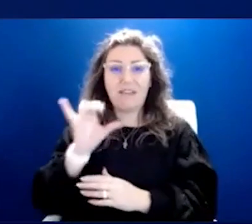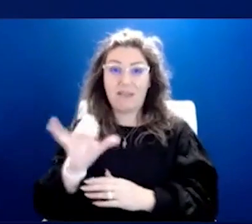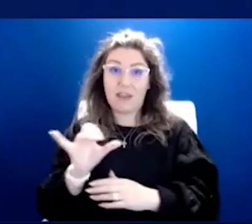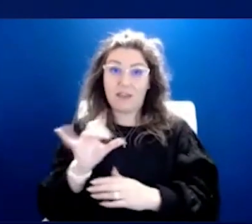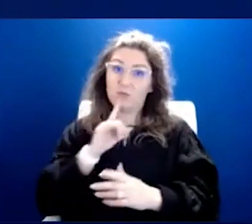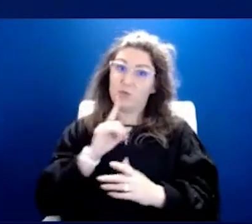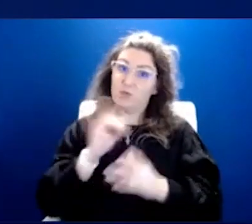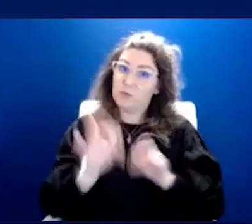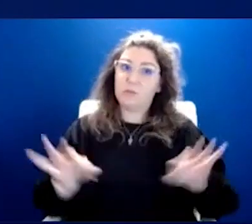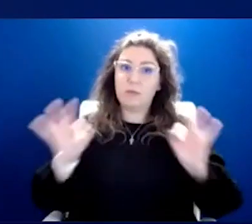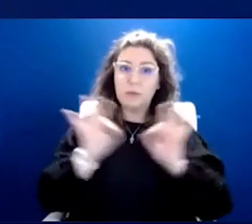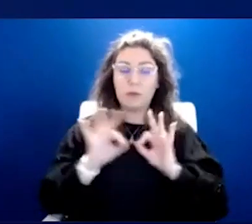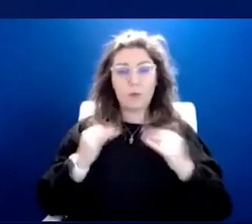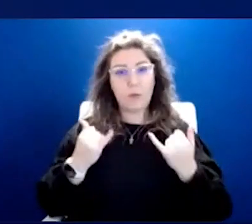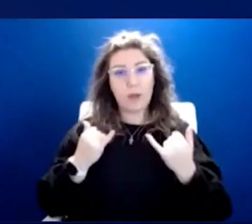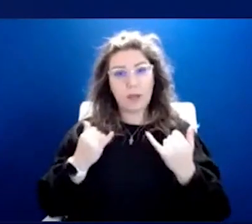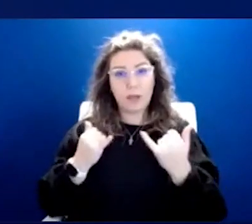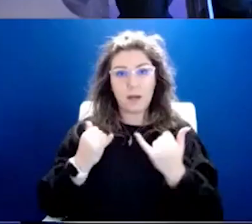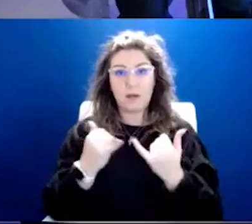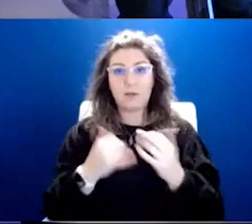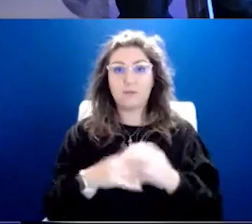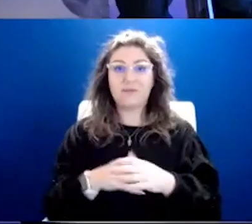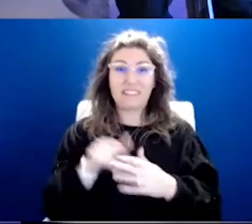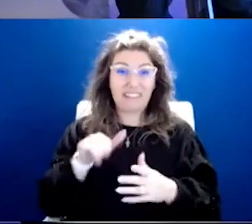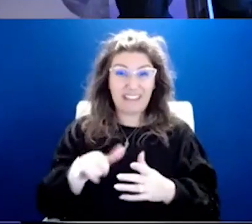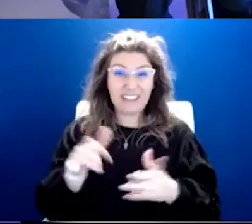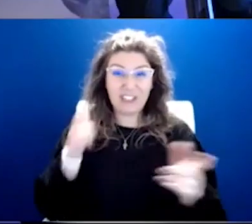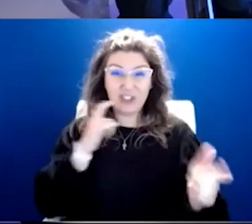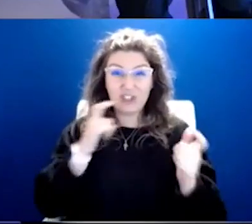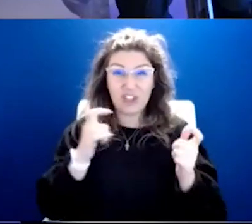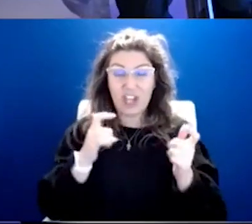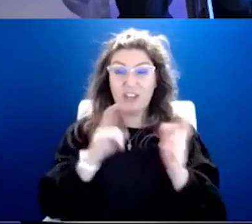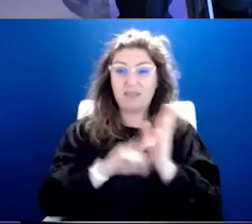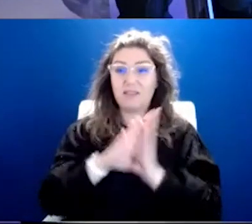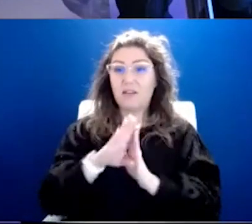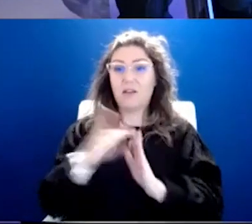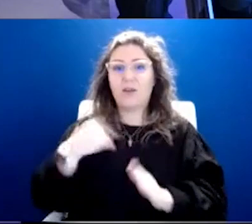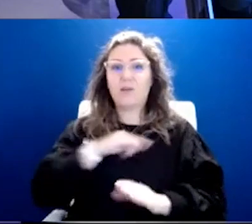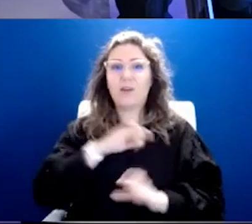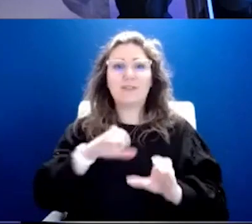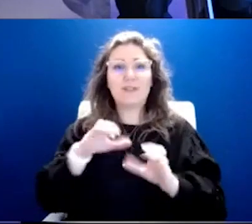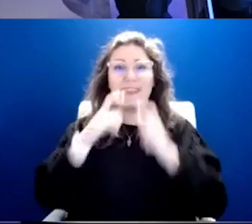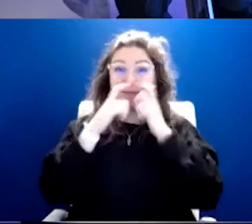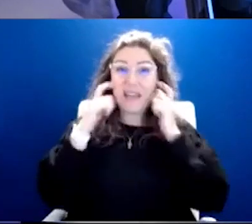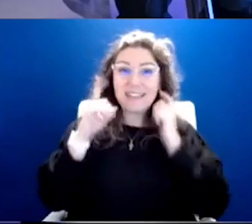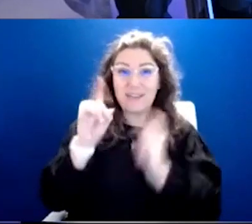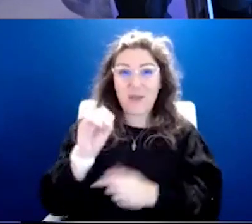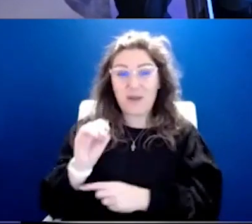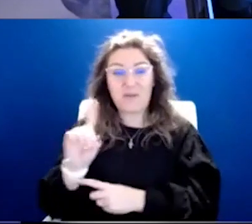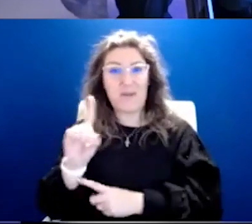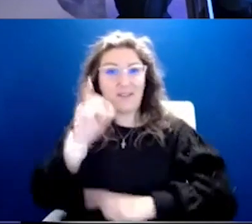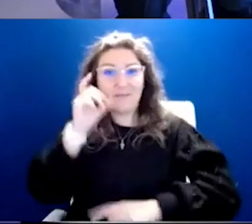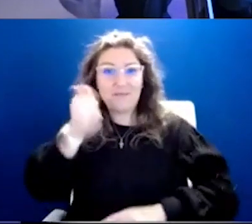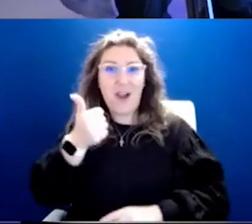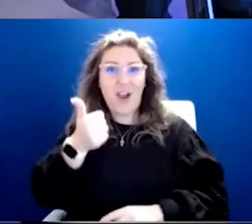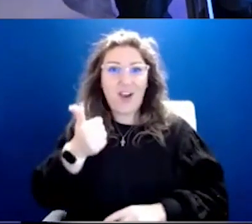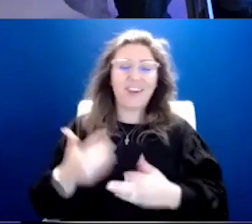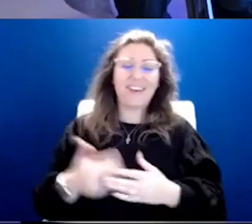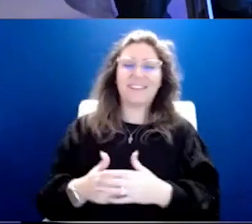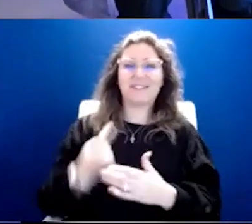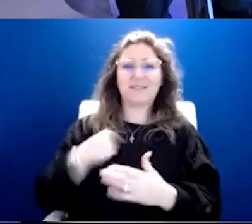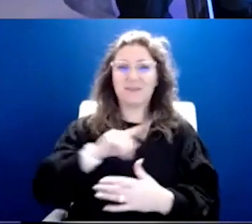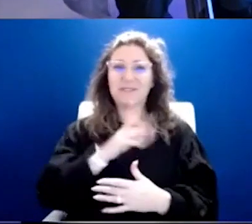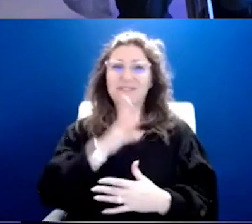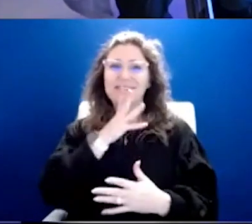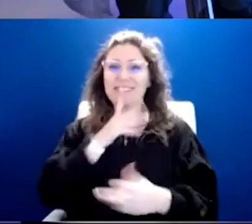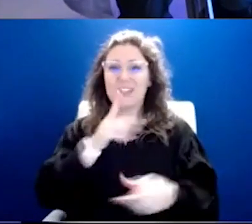point in time when we're in this big a surge. I'm glad you brought that up. We're doing masking 101 right here on the show tomorrow. Yeah. So okay. We'll be talking about that. We're kind of going back to basics